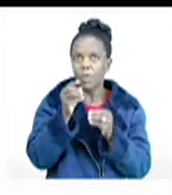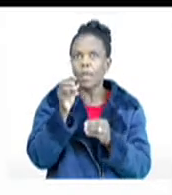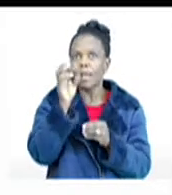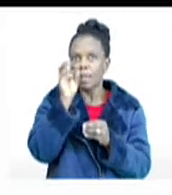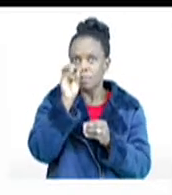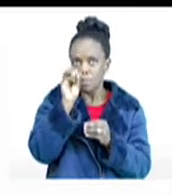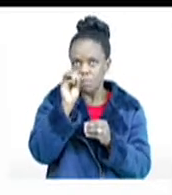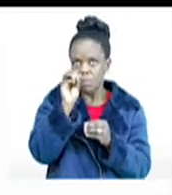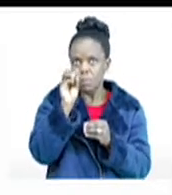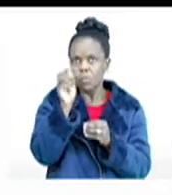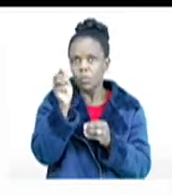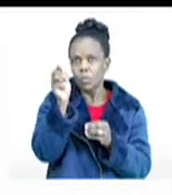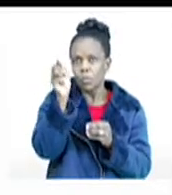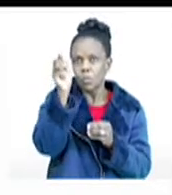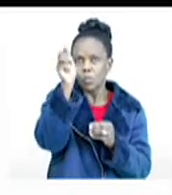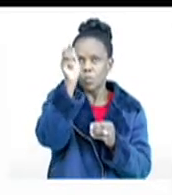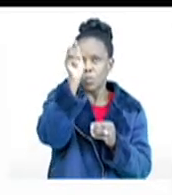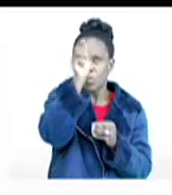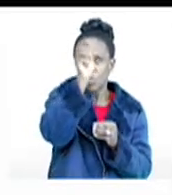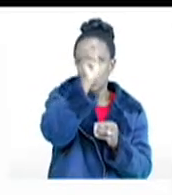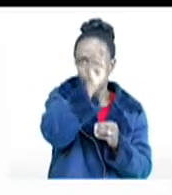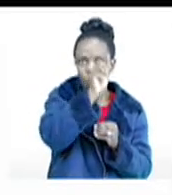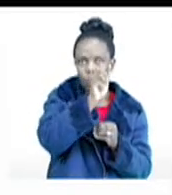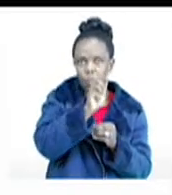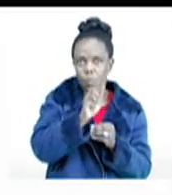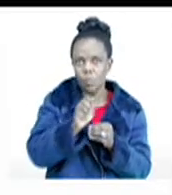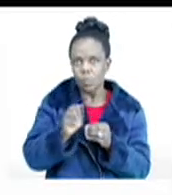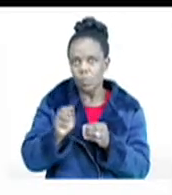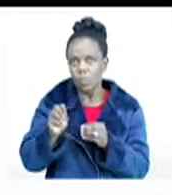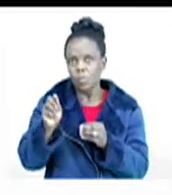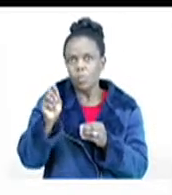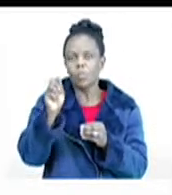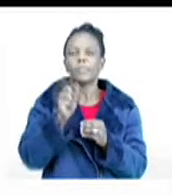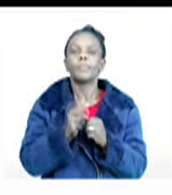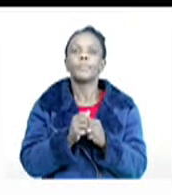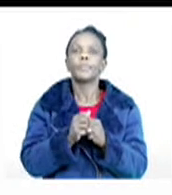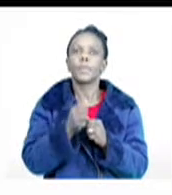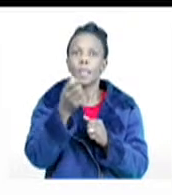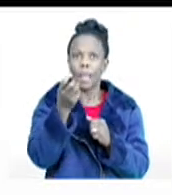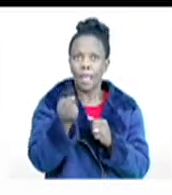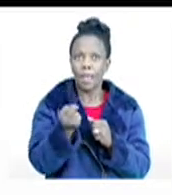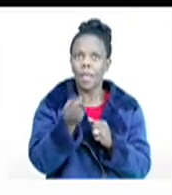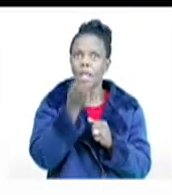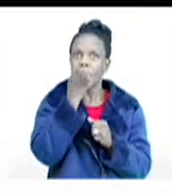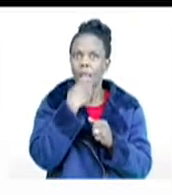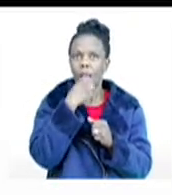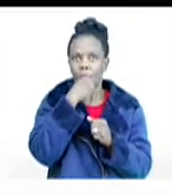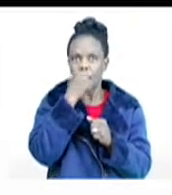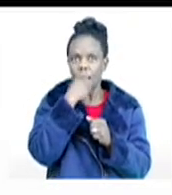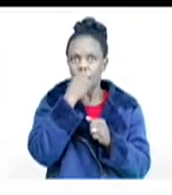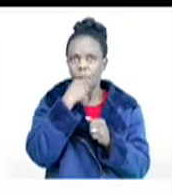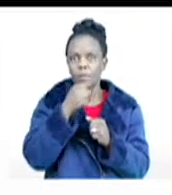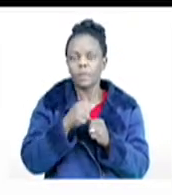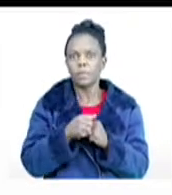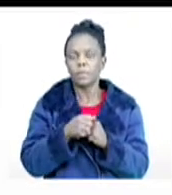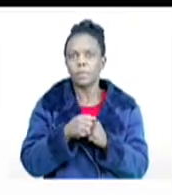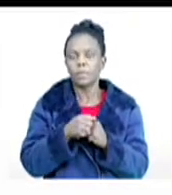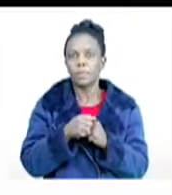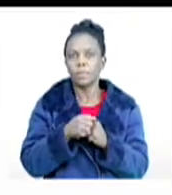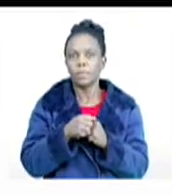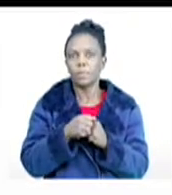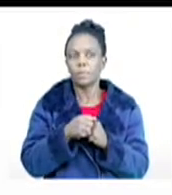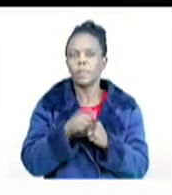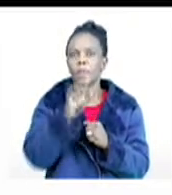and round. We also have the apples and the dots that you can see on the